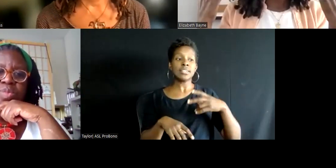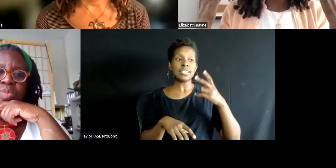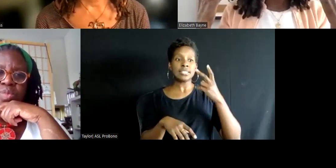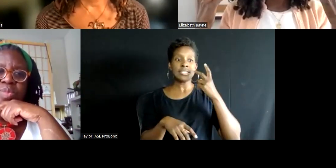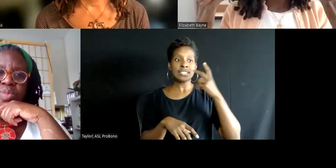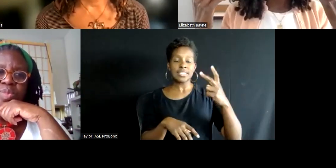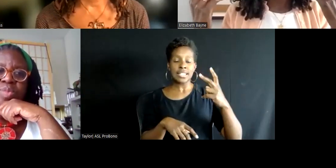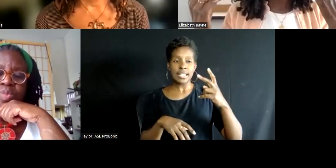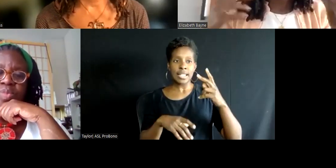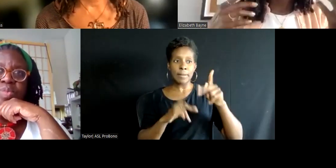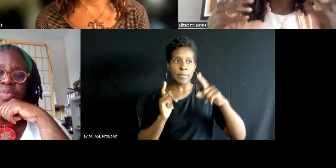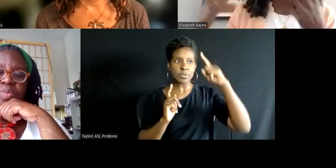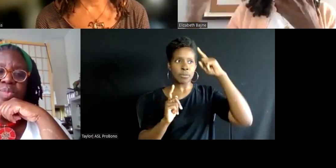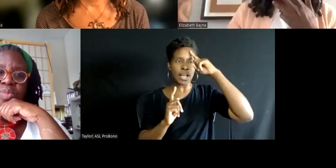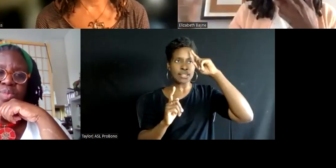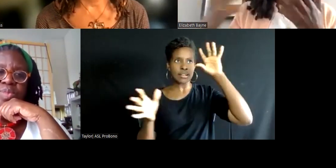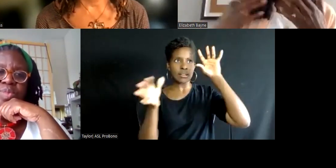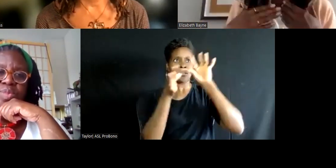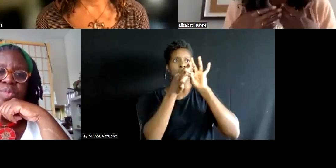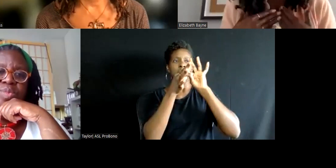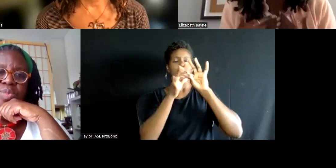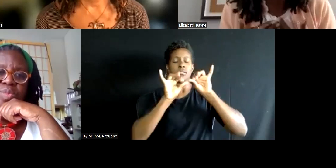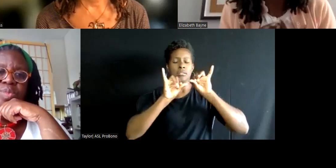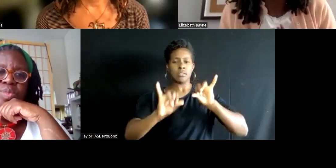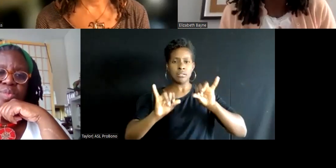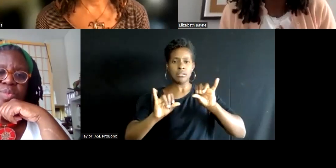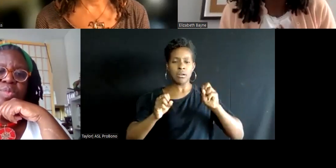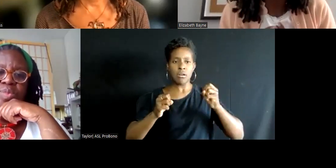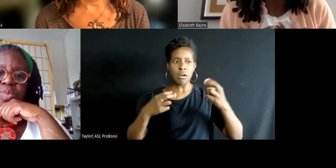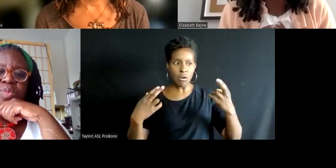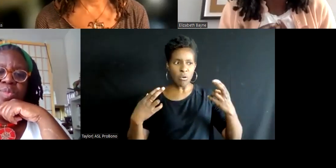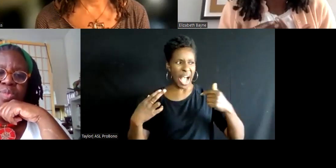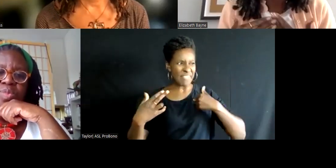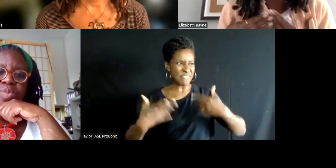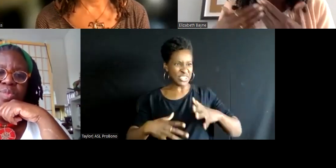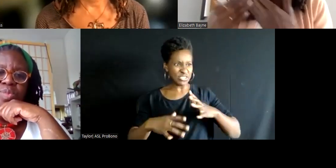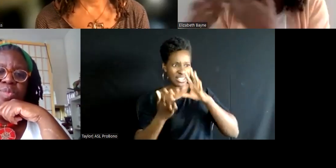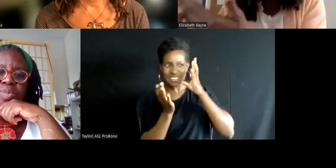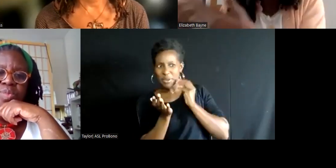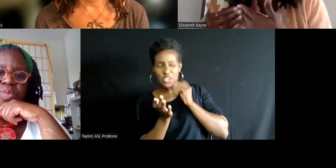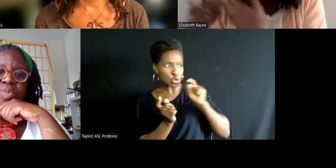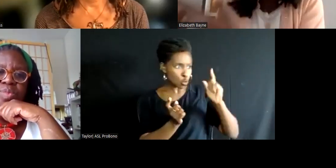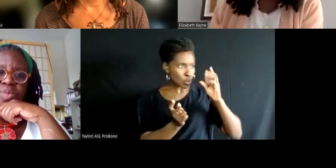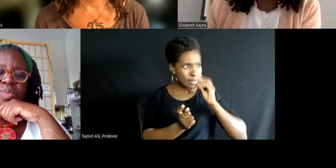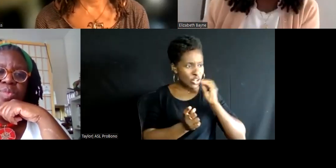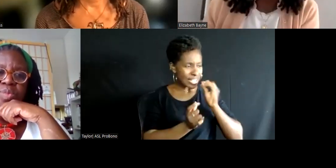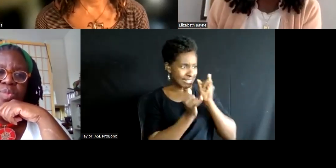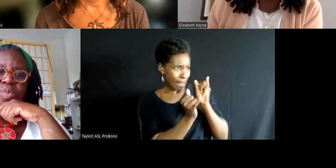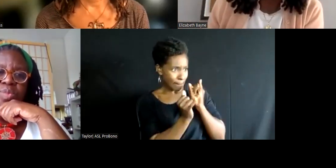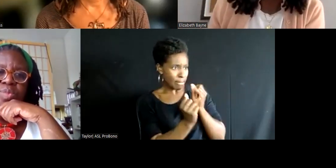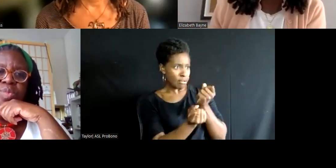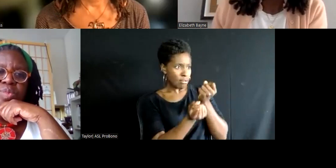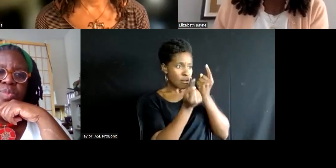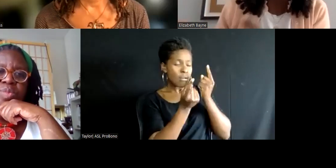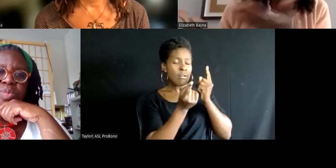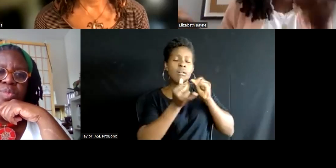off, and people realizing that, oh, this is something I was embarrassed to talk about. And I'm not the only one experiencing